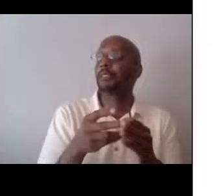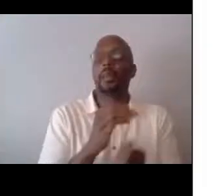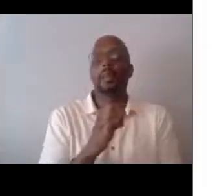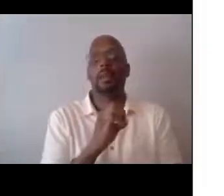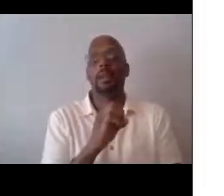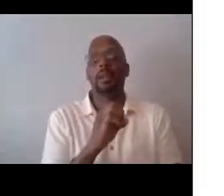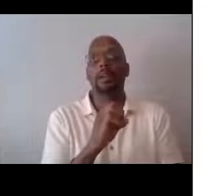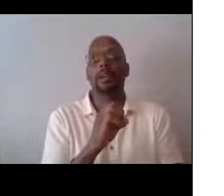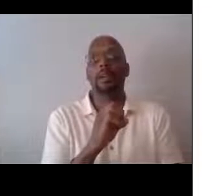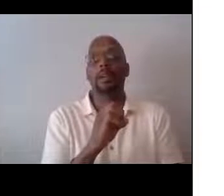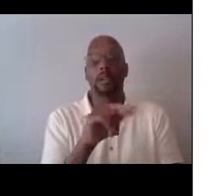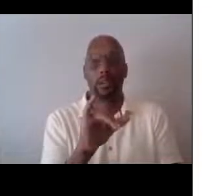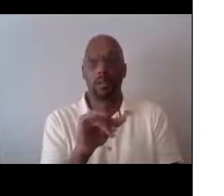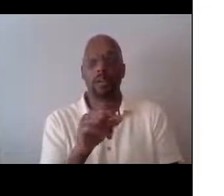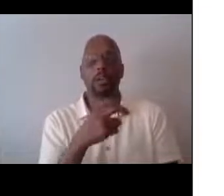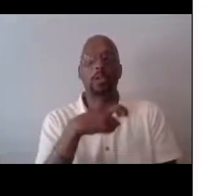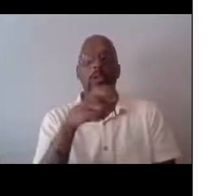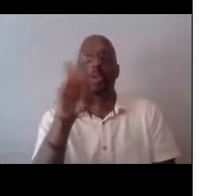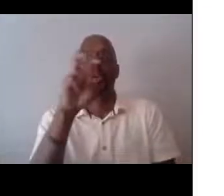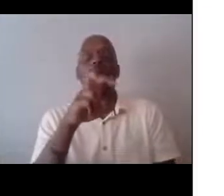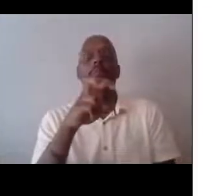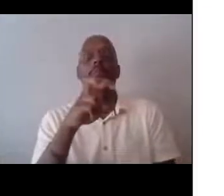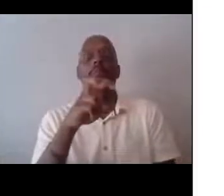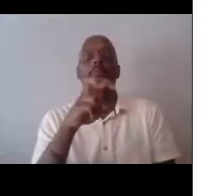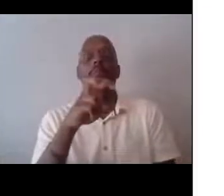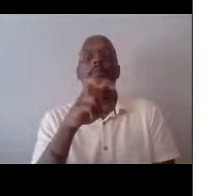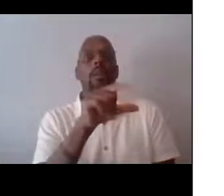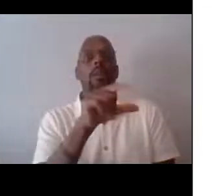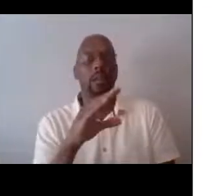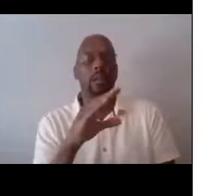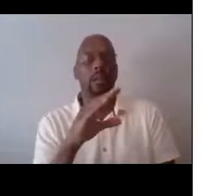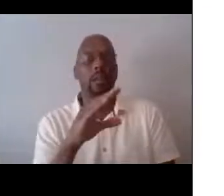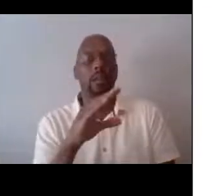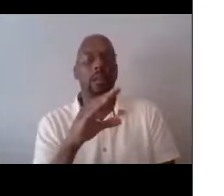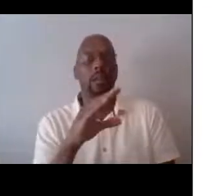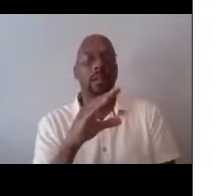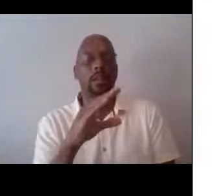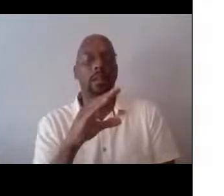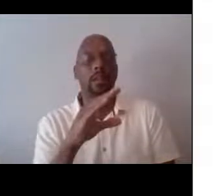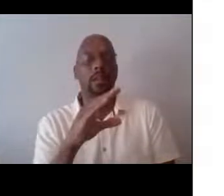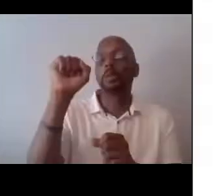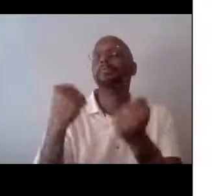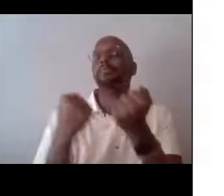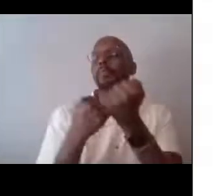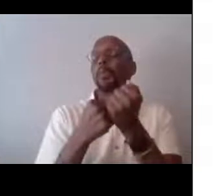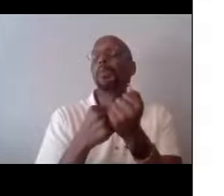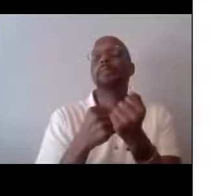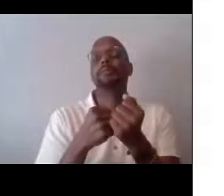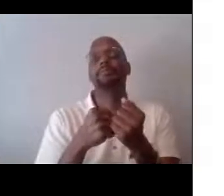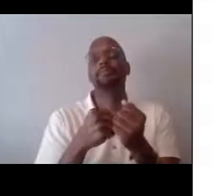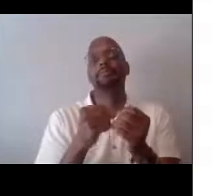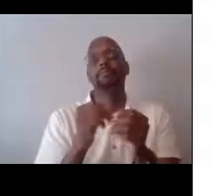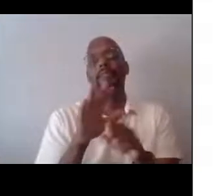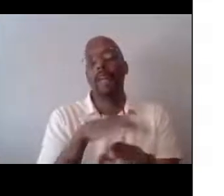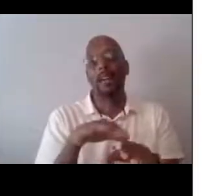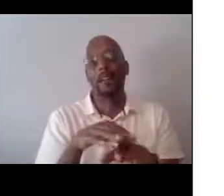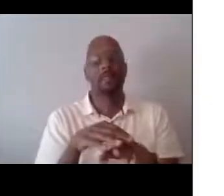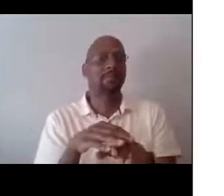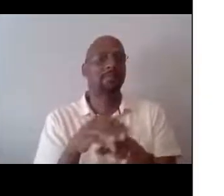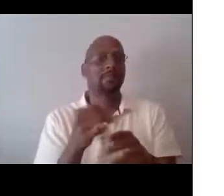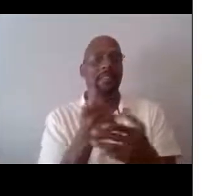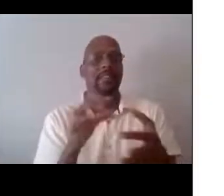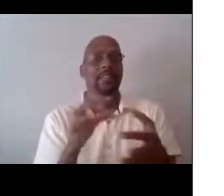transportation, policy, programming, advocacy, or related fields. And then there was space for them to add anything else to the application that they wanted to as